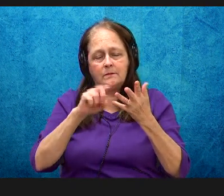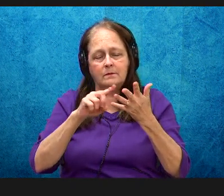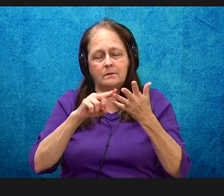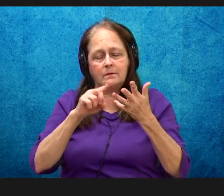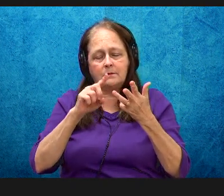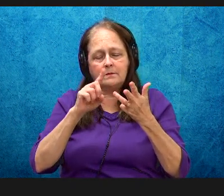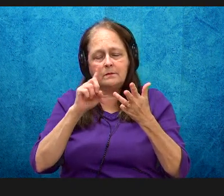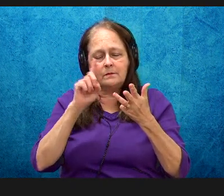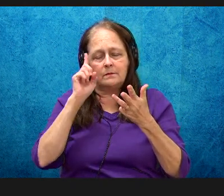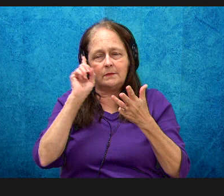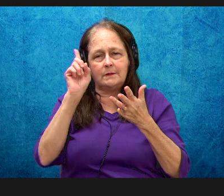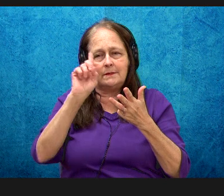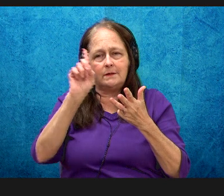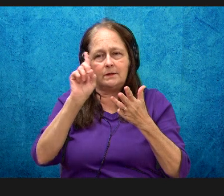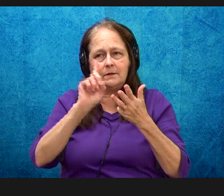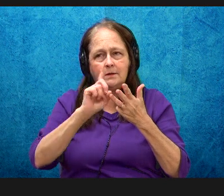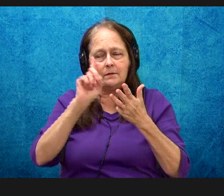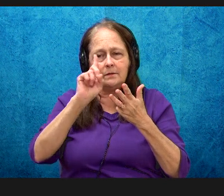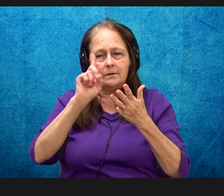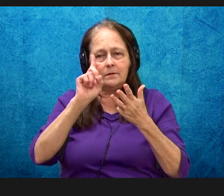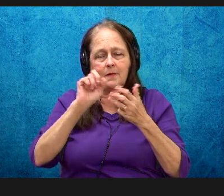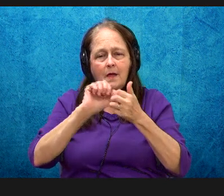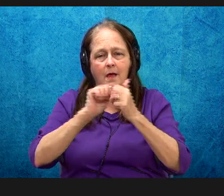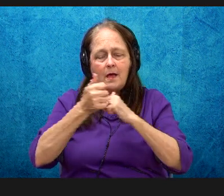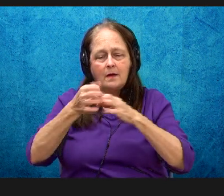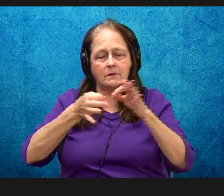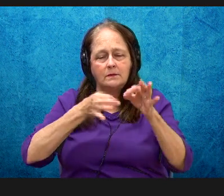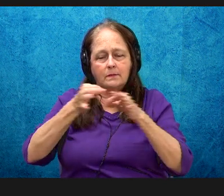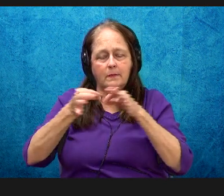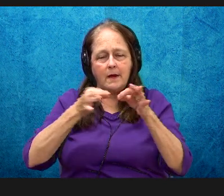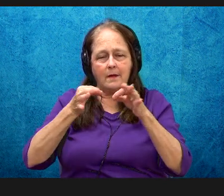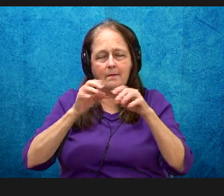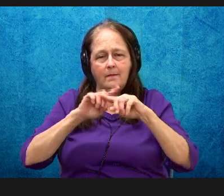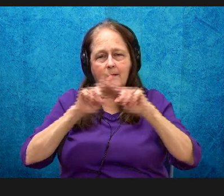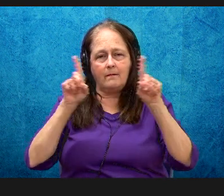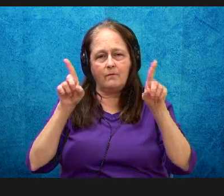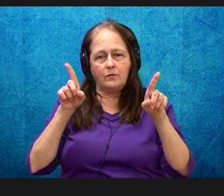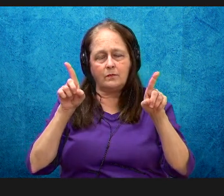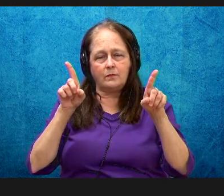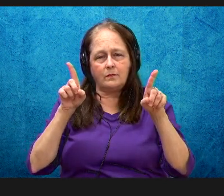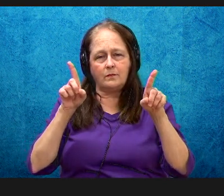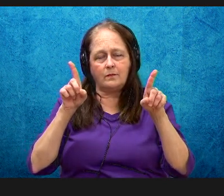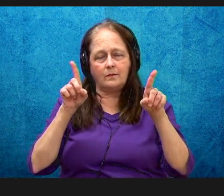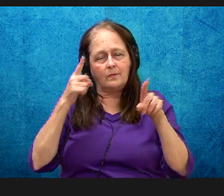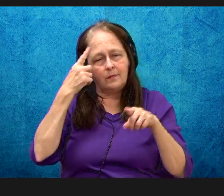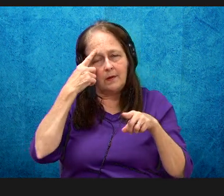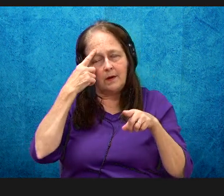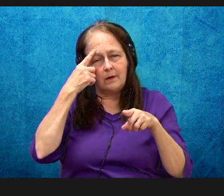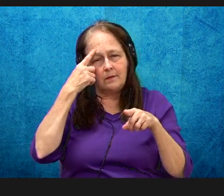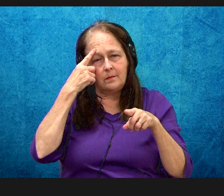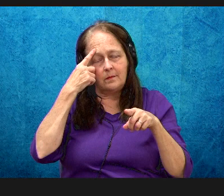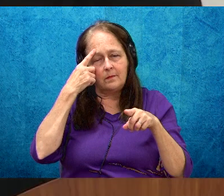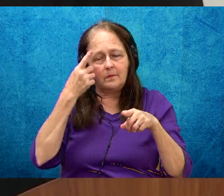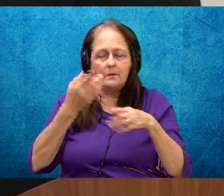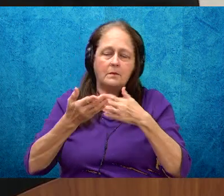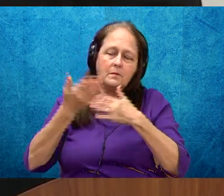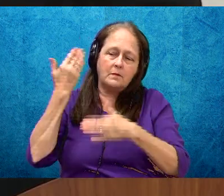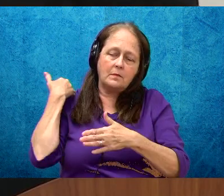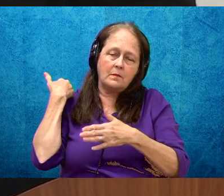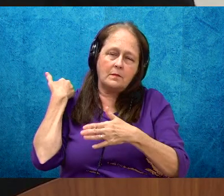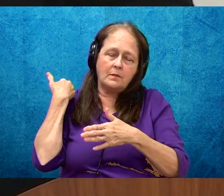compares tortoises and turtles and explains how they are different. Let's think back. What did